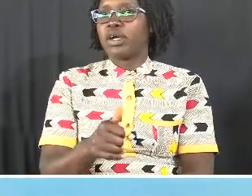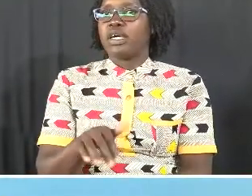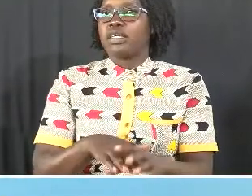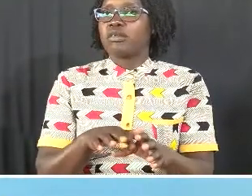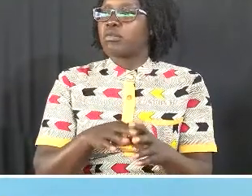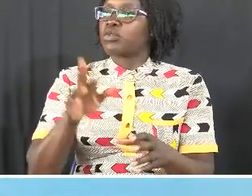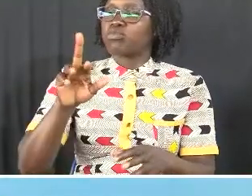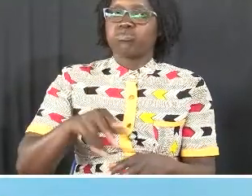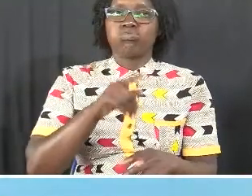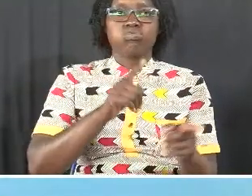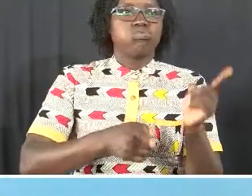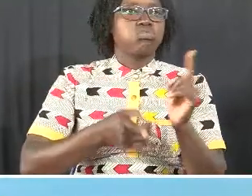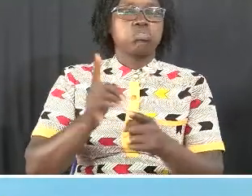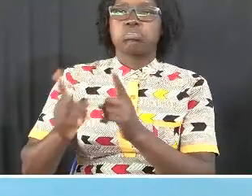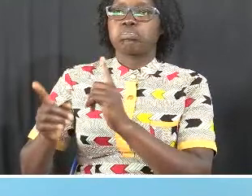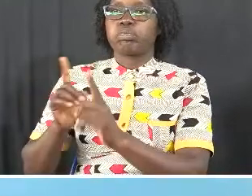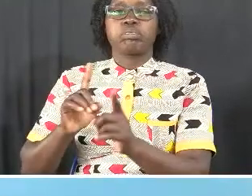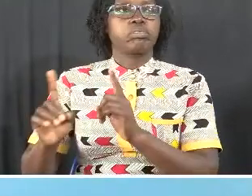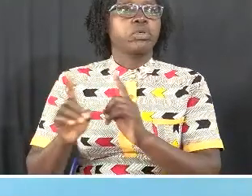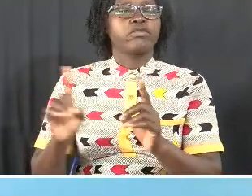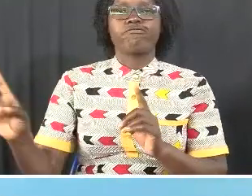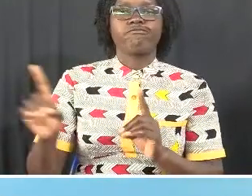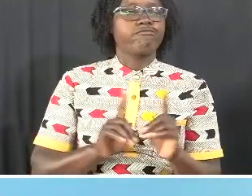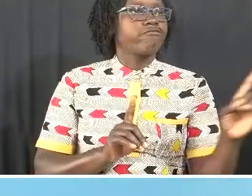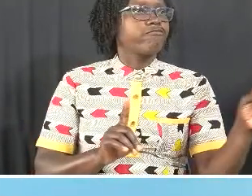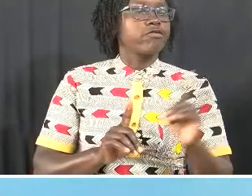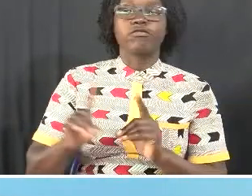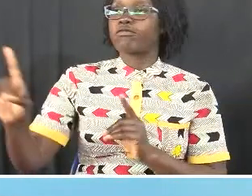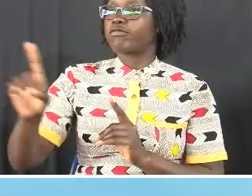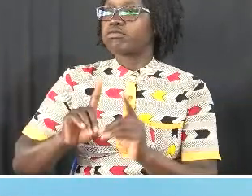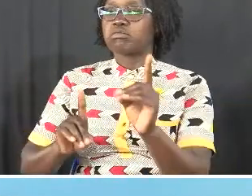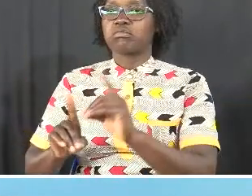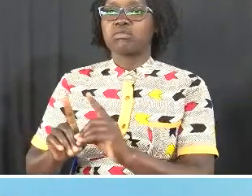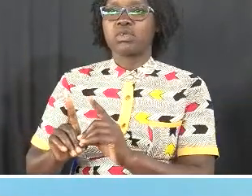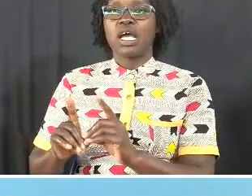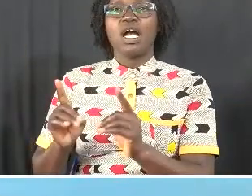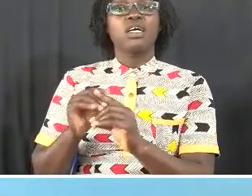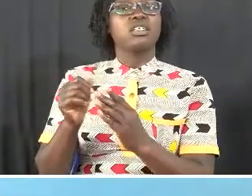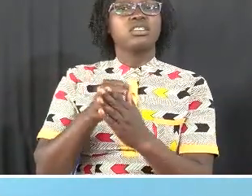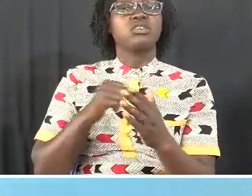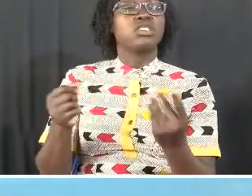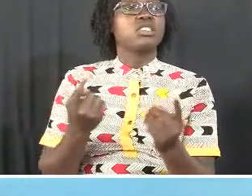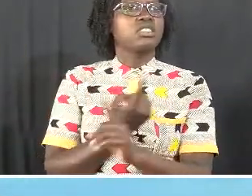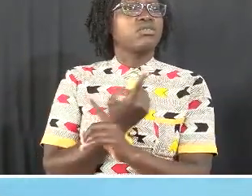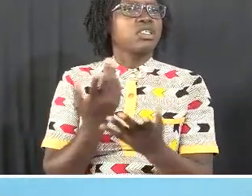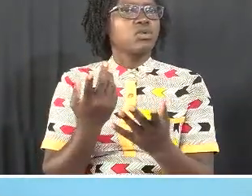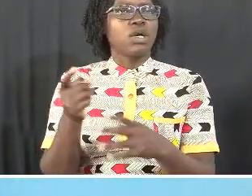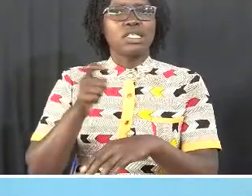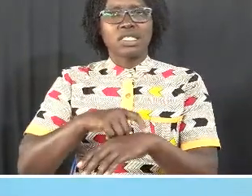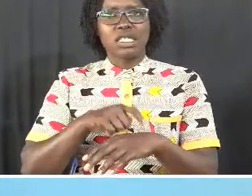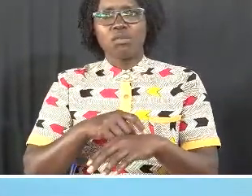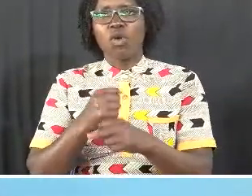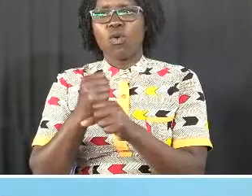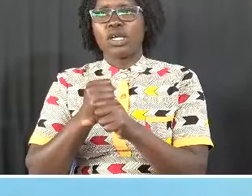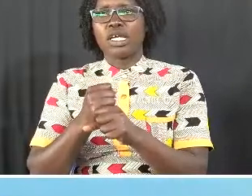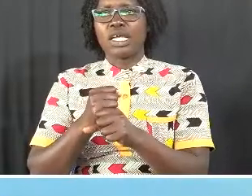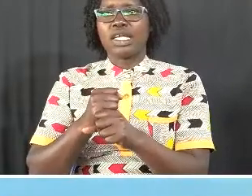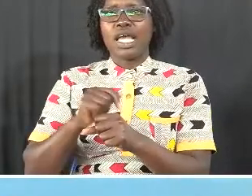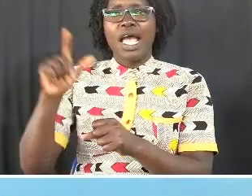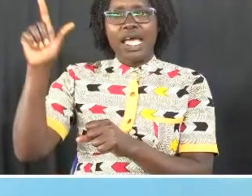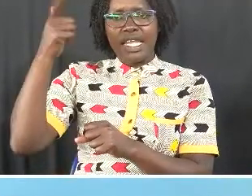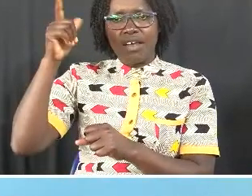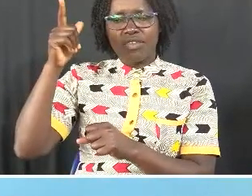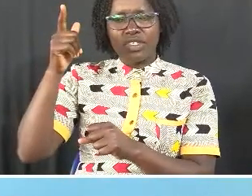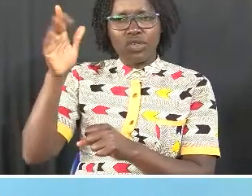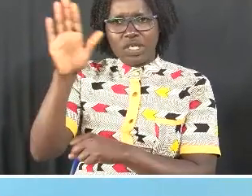walking around here, we would go door to door. Some places were very technical. One time we were walking in Lovington area. It's a very